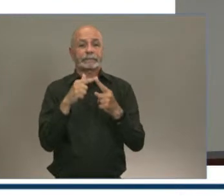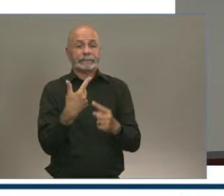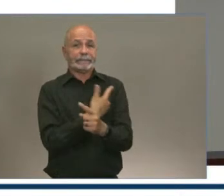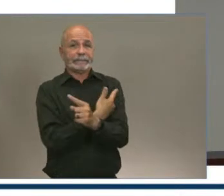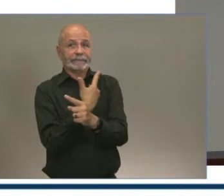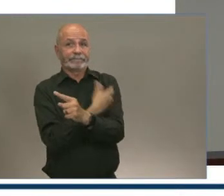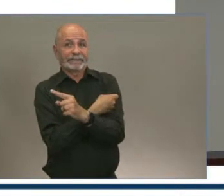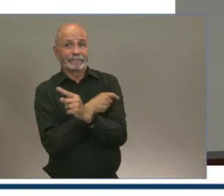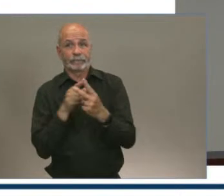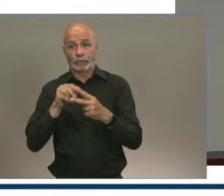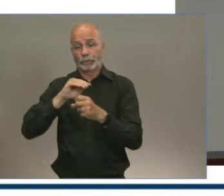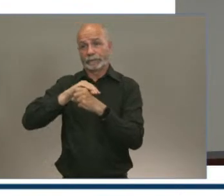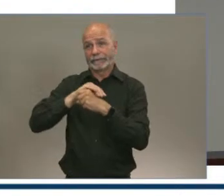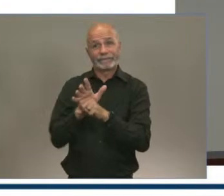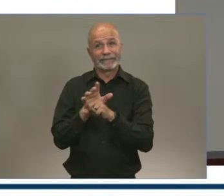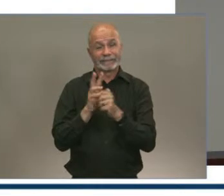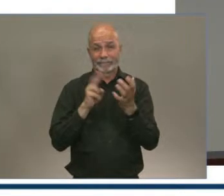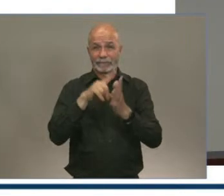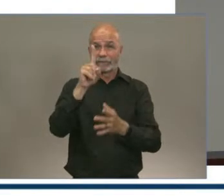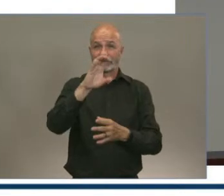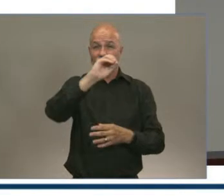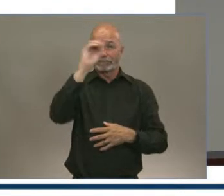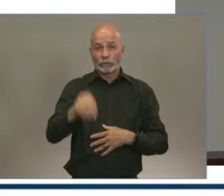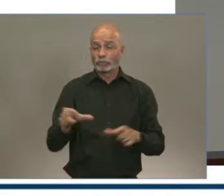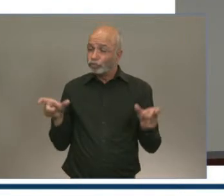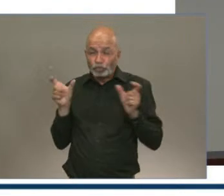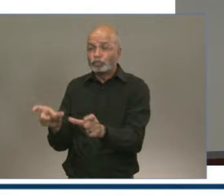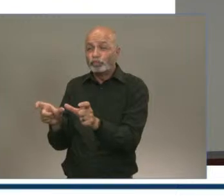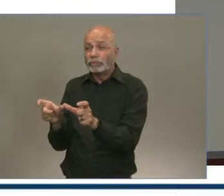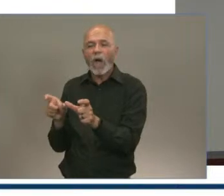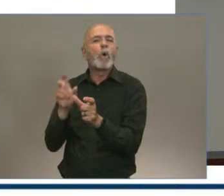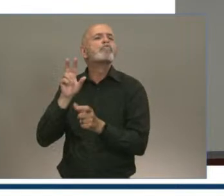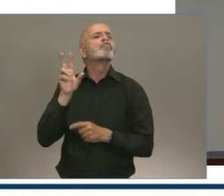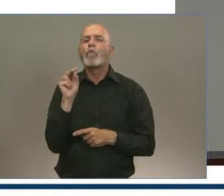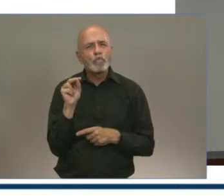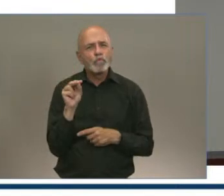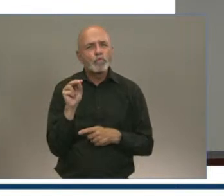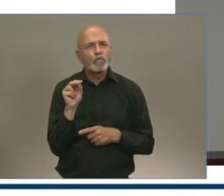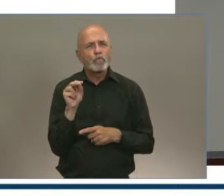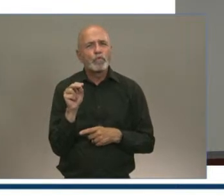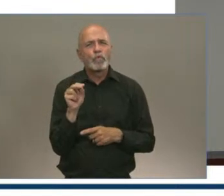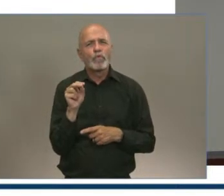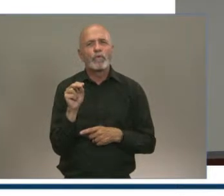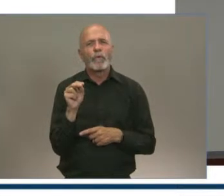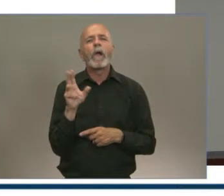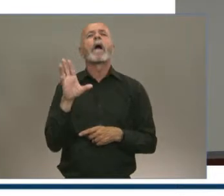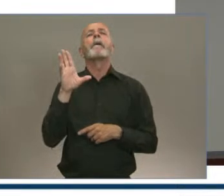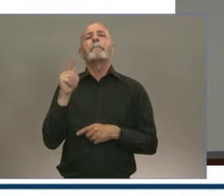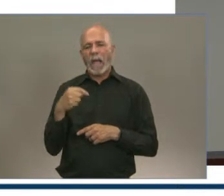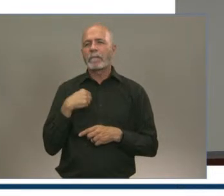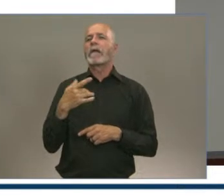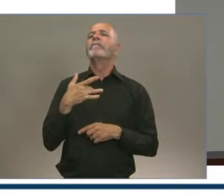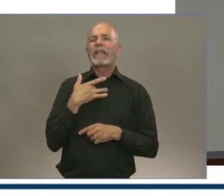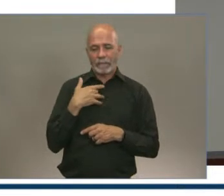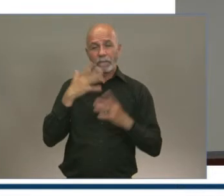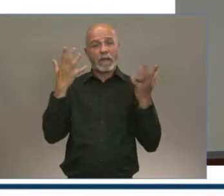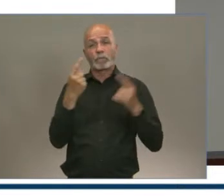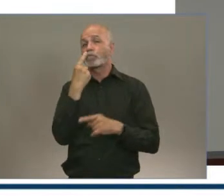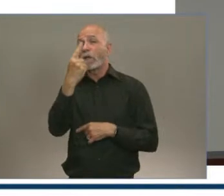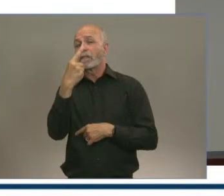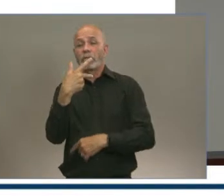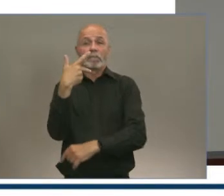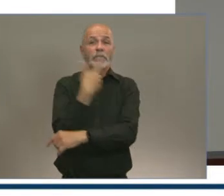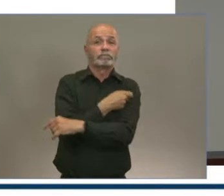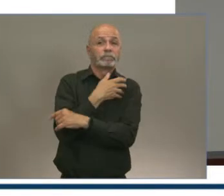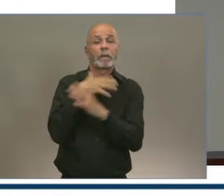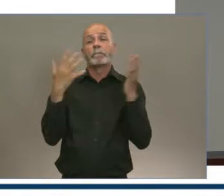provides 100% protection. We expect that some people after a first dose or even after a